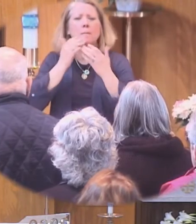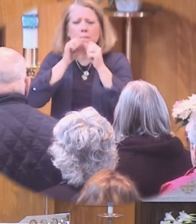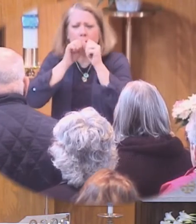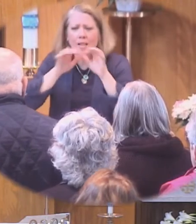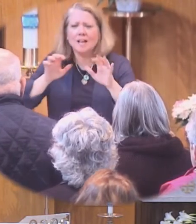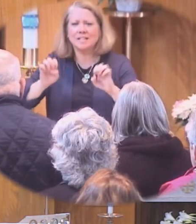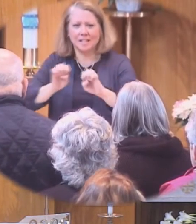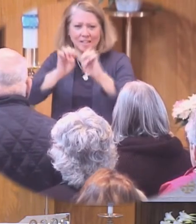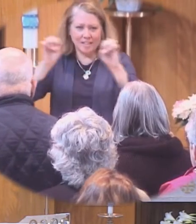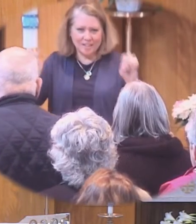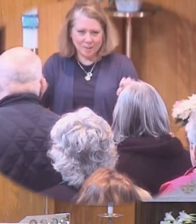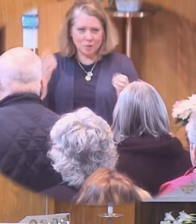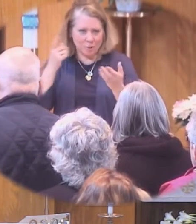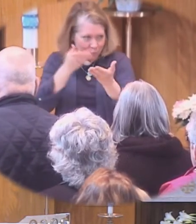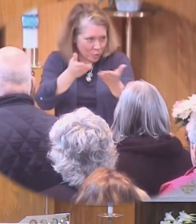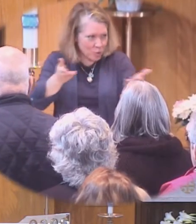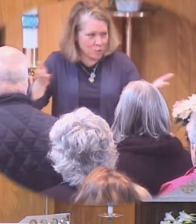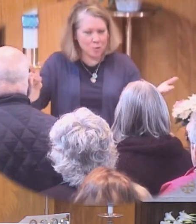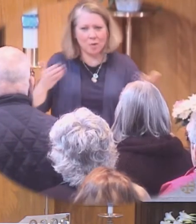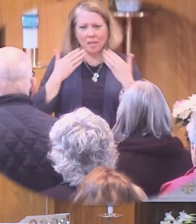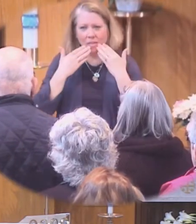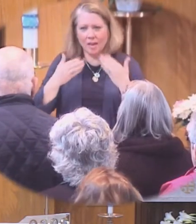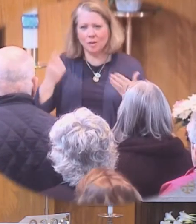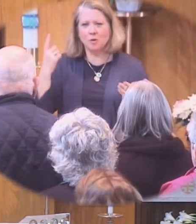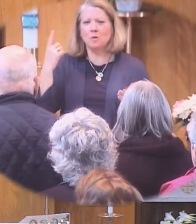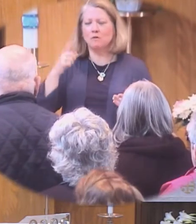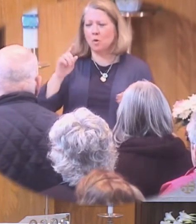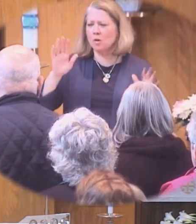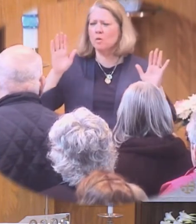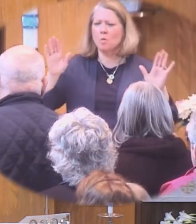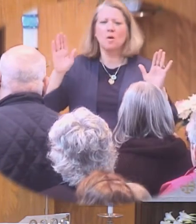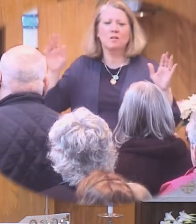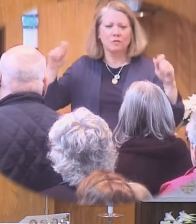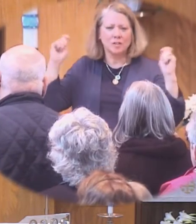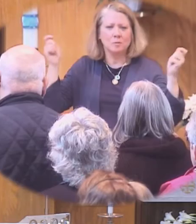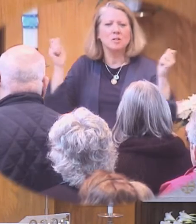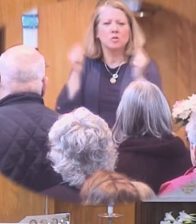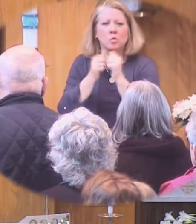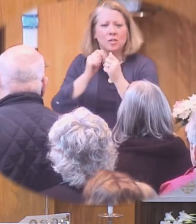this wonderful celebration, and enjoy this beautiful day with your family and friends.